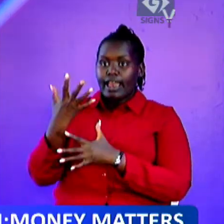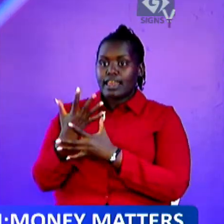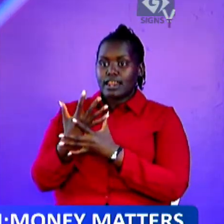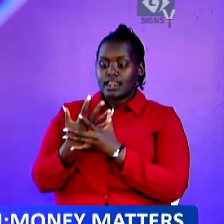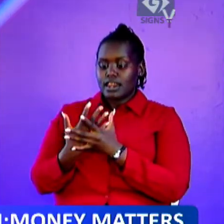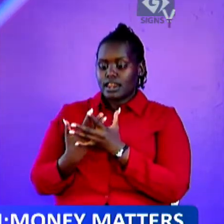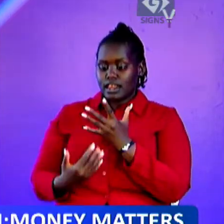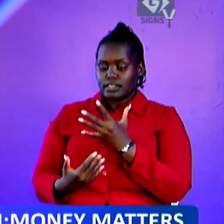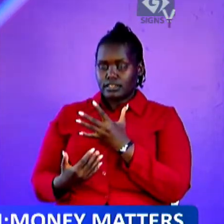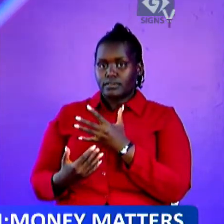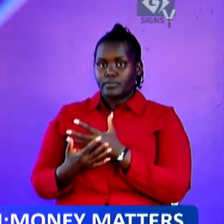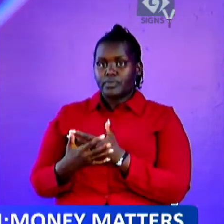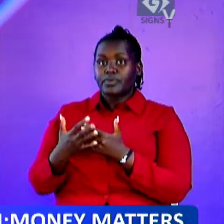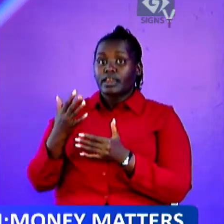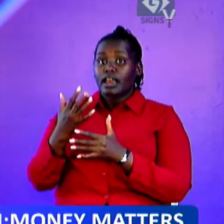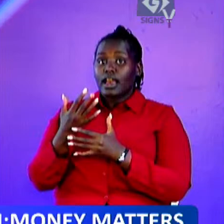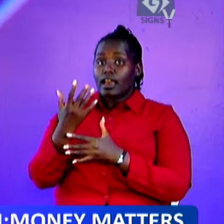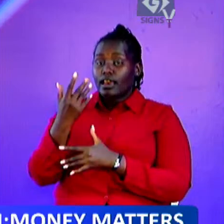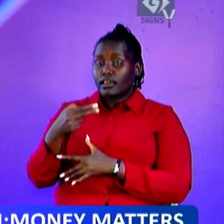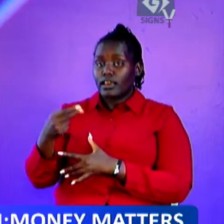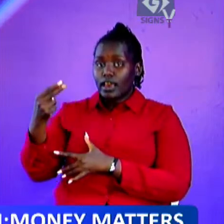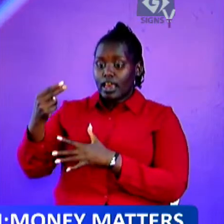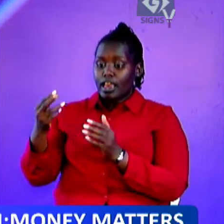But of course, a word of caution,